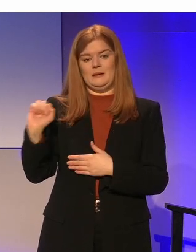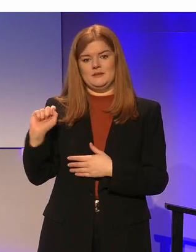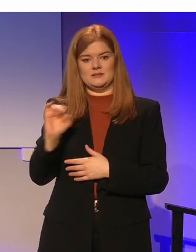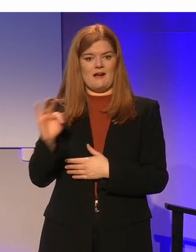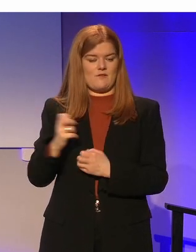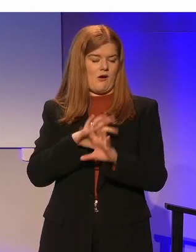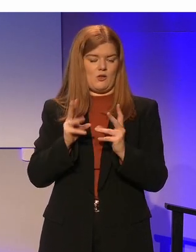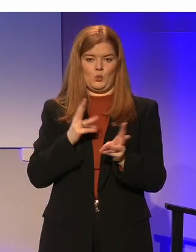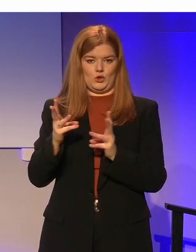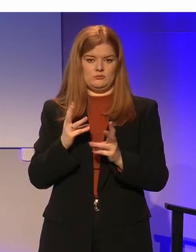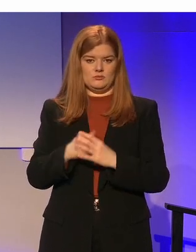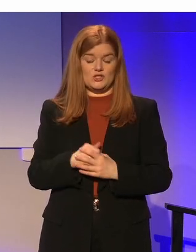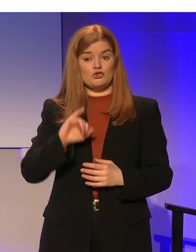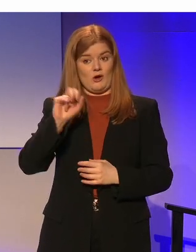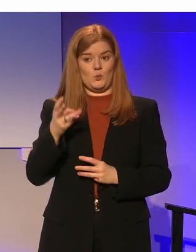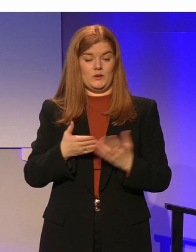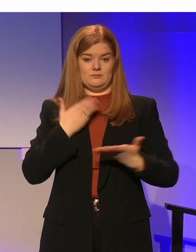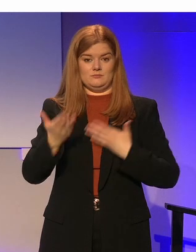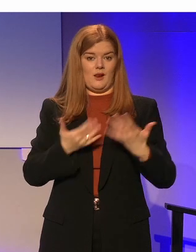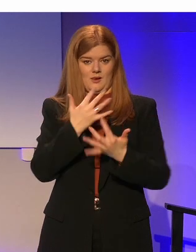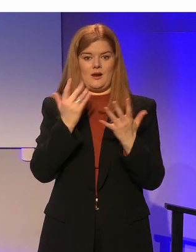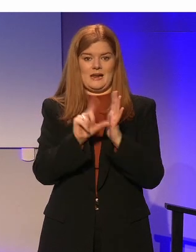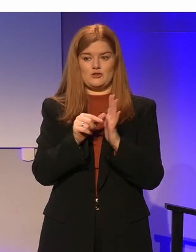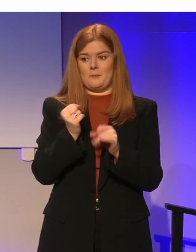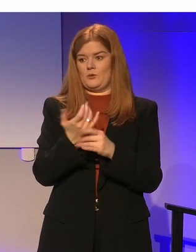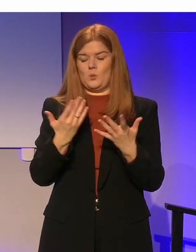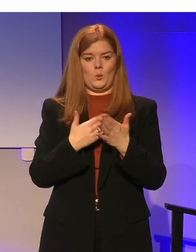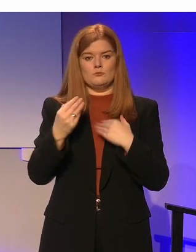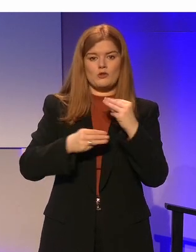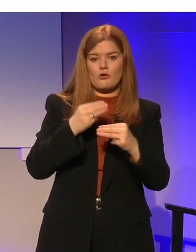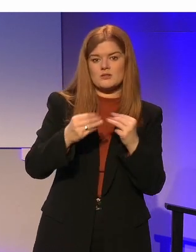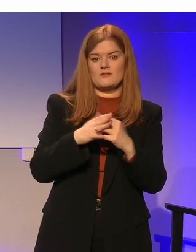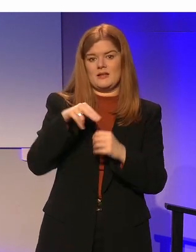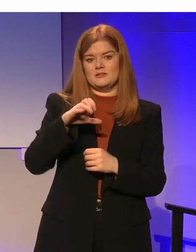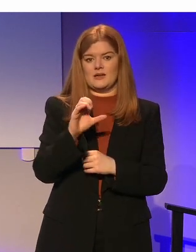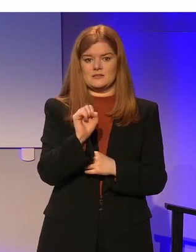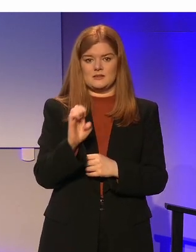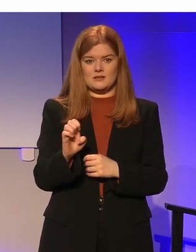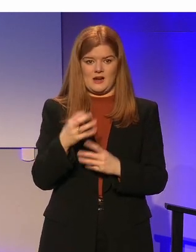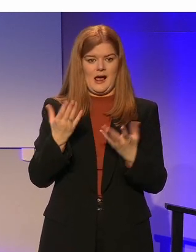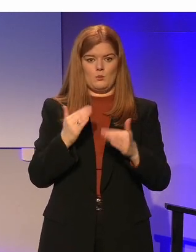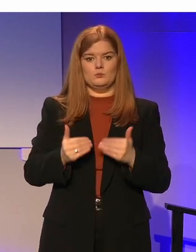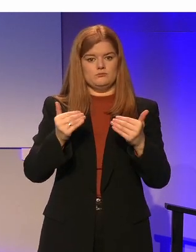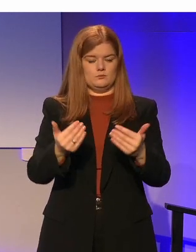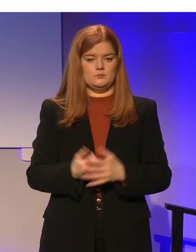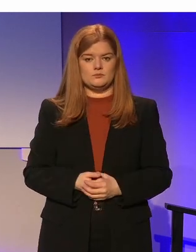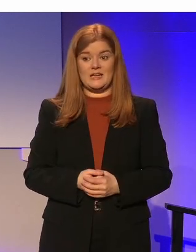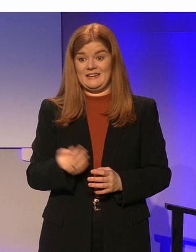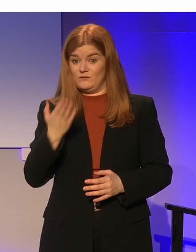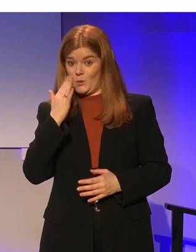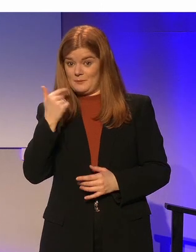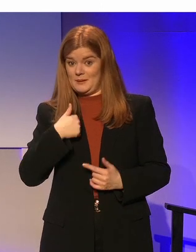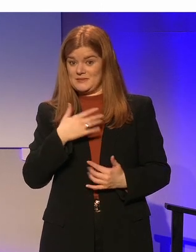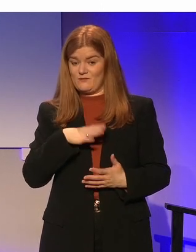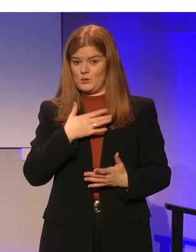staff for all they do. And John has a lot to tell us about later in terms of the development of the NCSE and how it's going to go forward. If you'll permit me, I'm